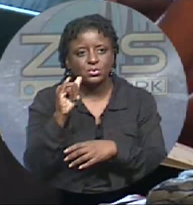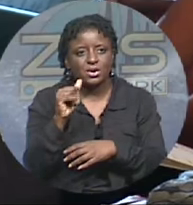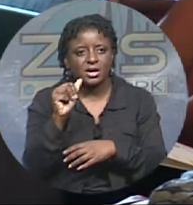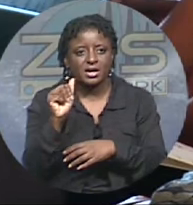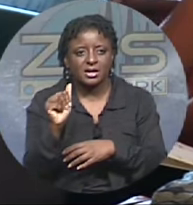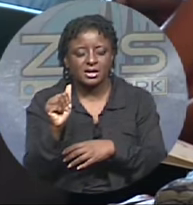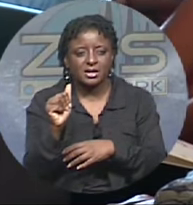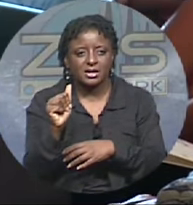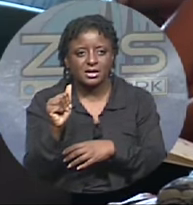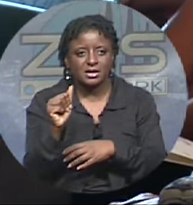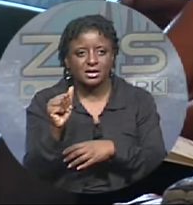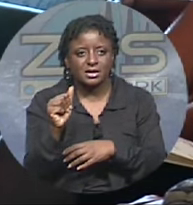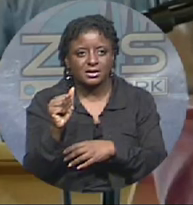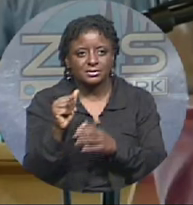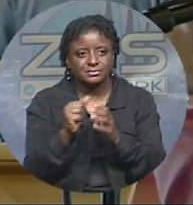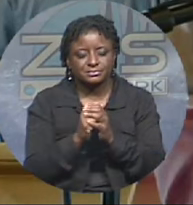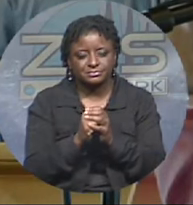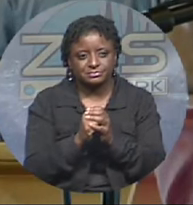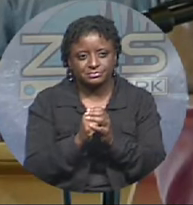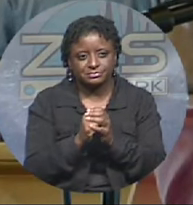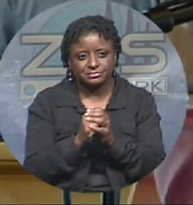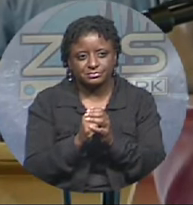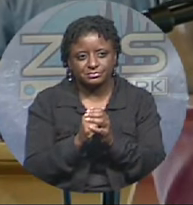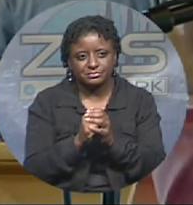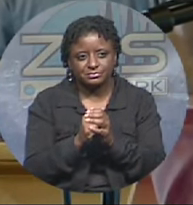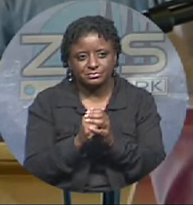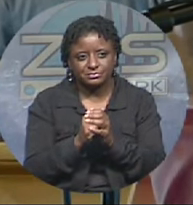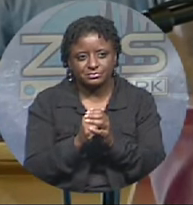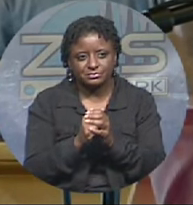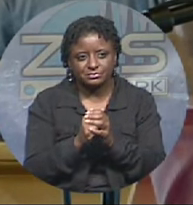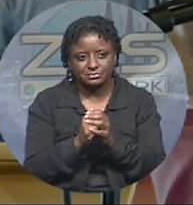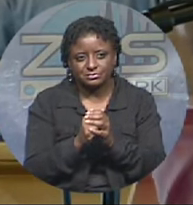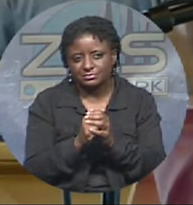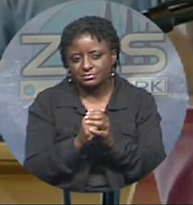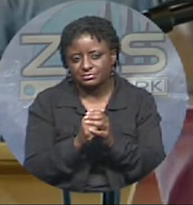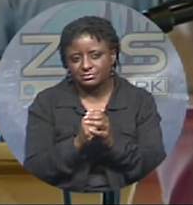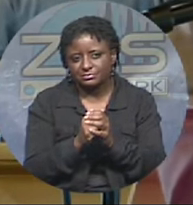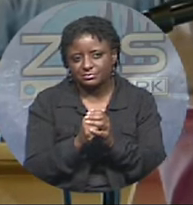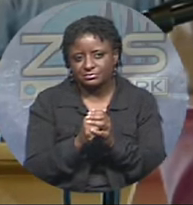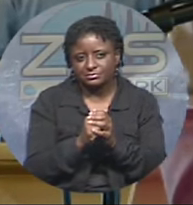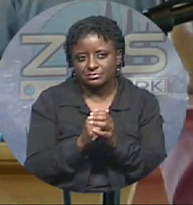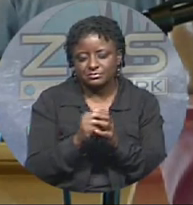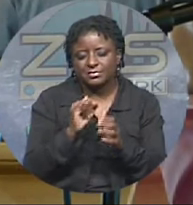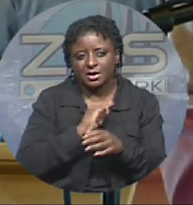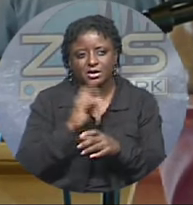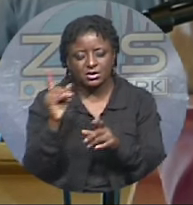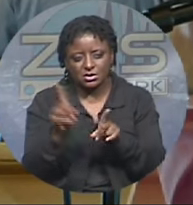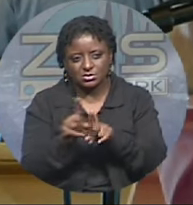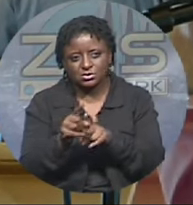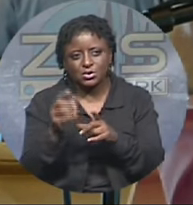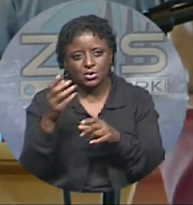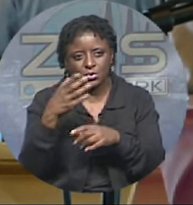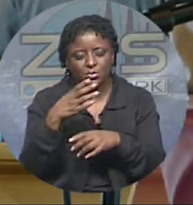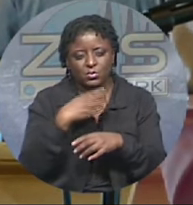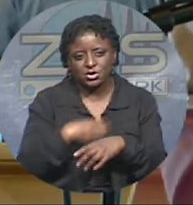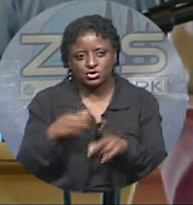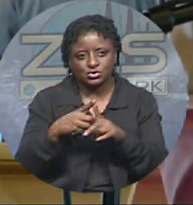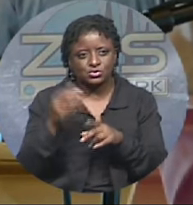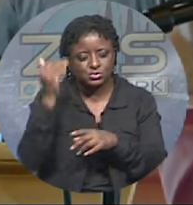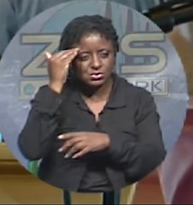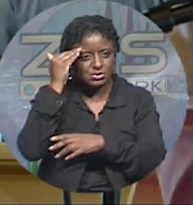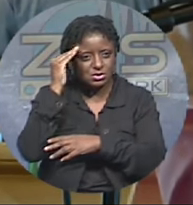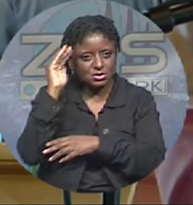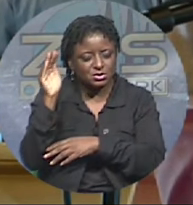its patrons have put into this program, I also wish today to salute the facilitators